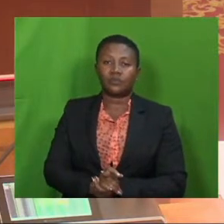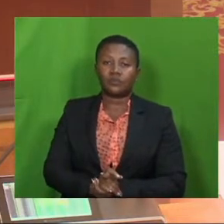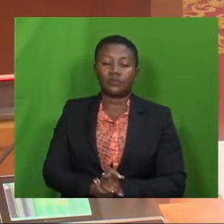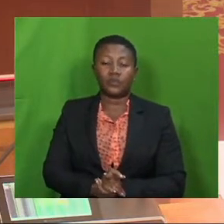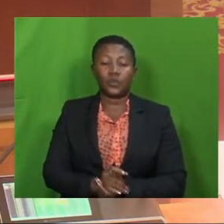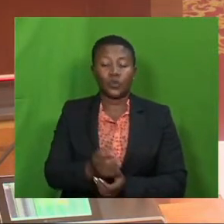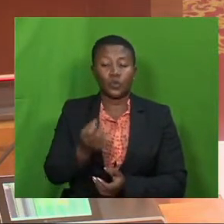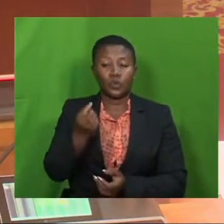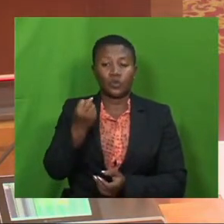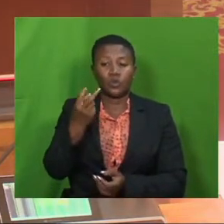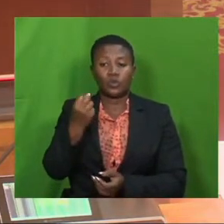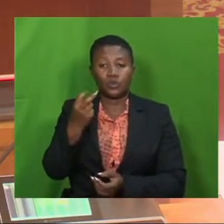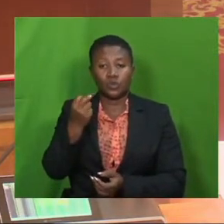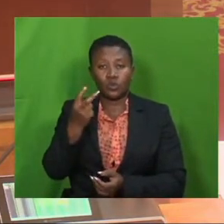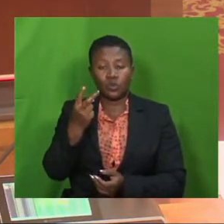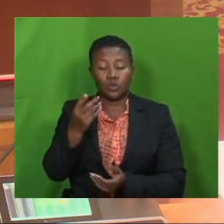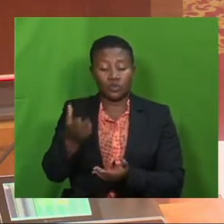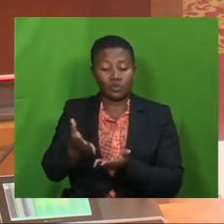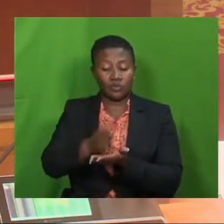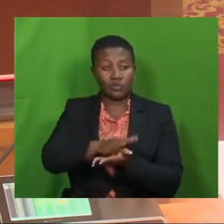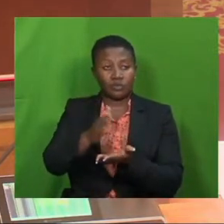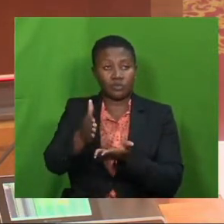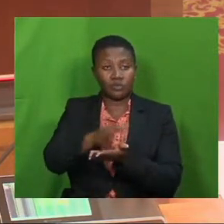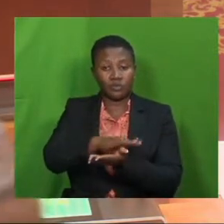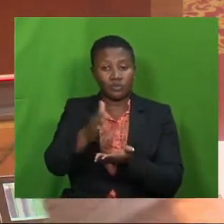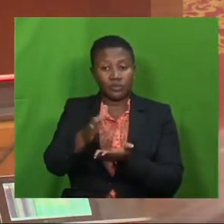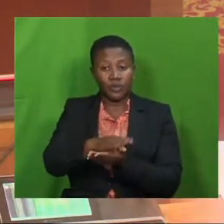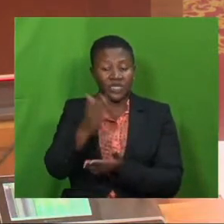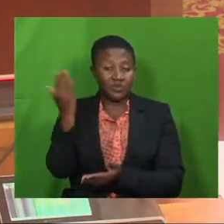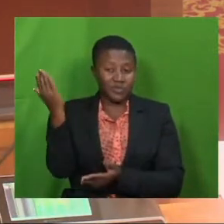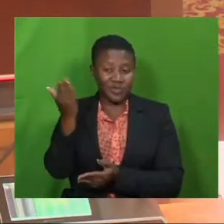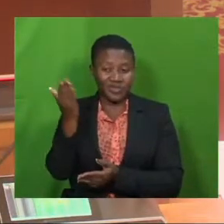12-page remarks